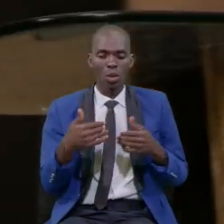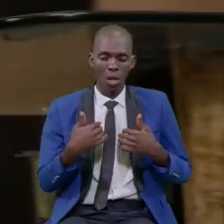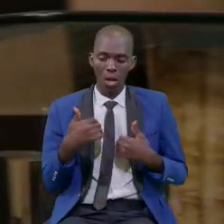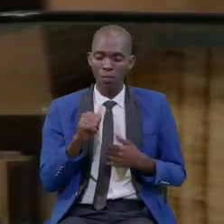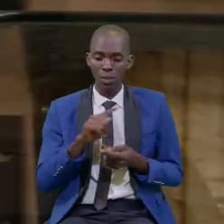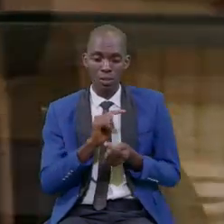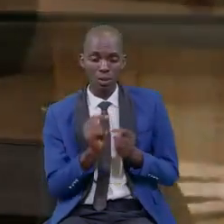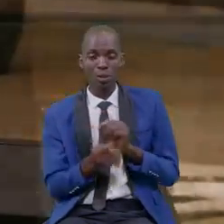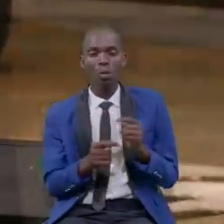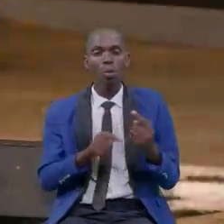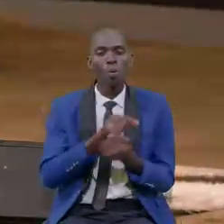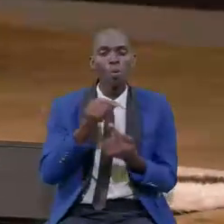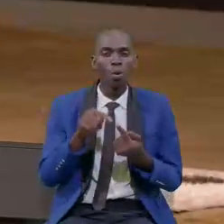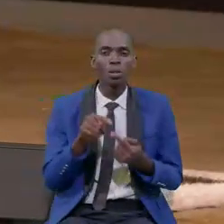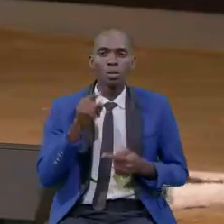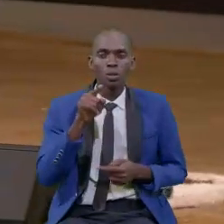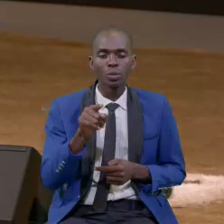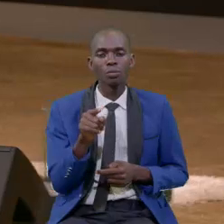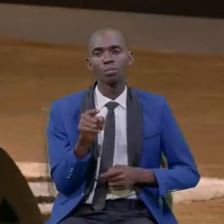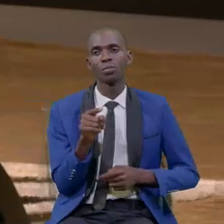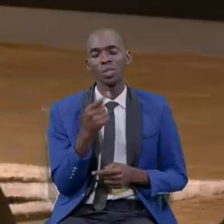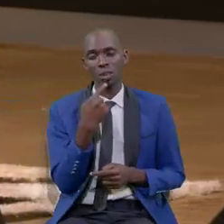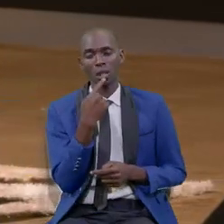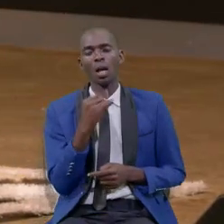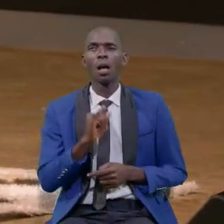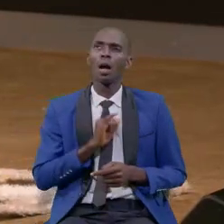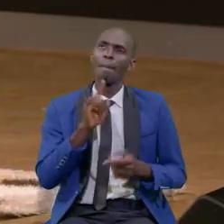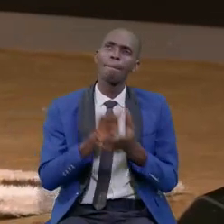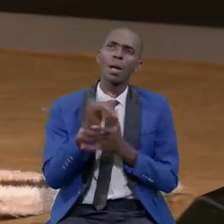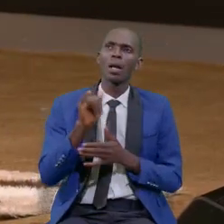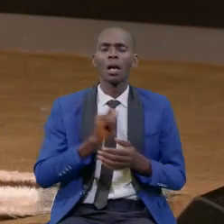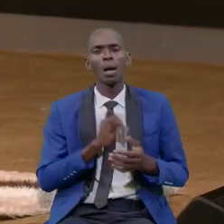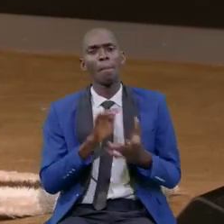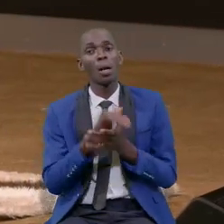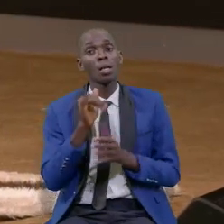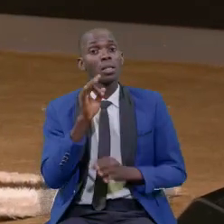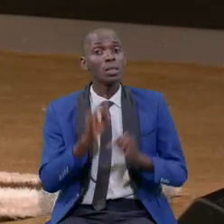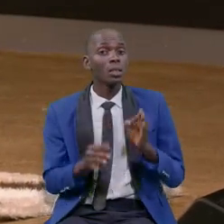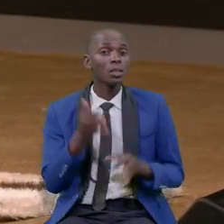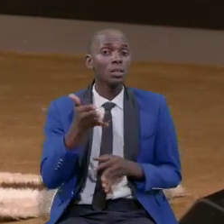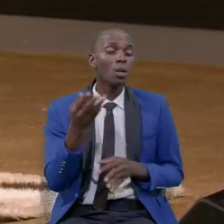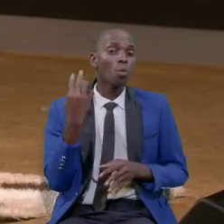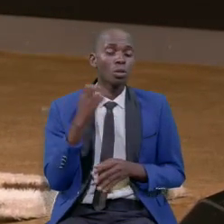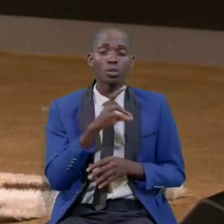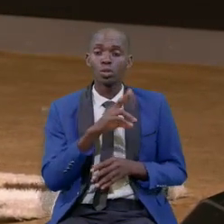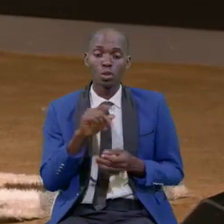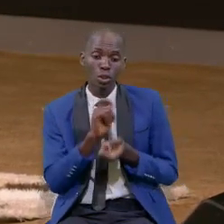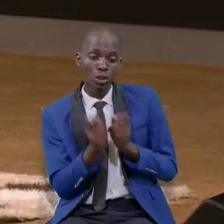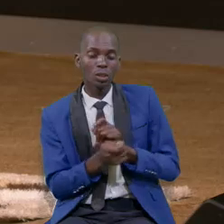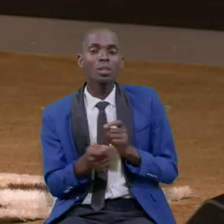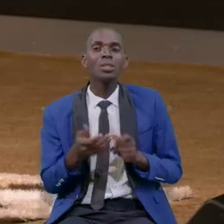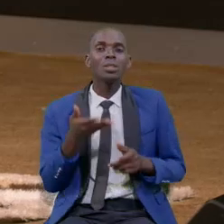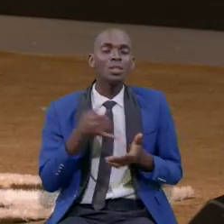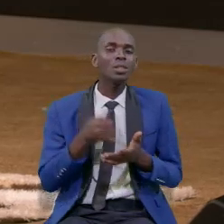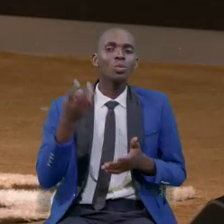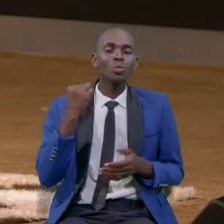transformation when you said, I believe, I believe? If there was no transformation, it was believe in